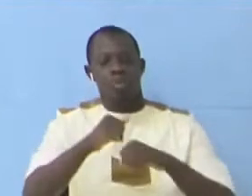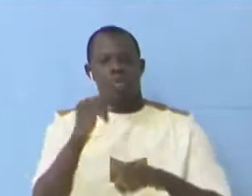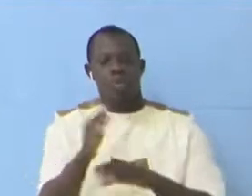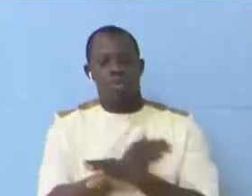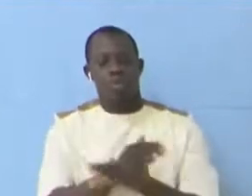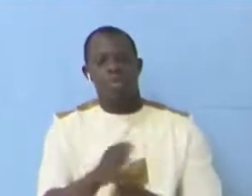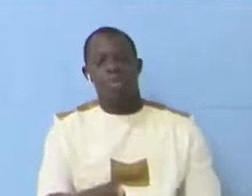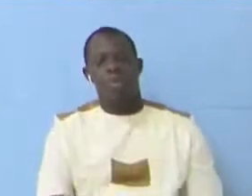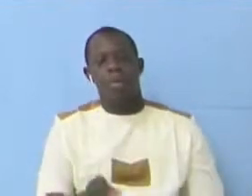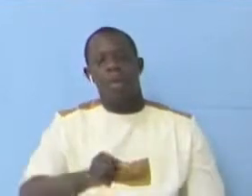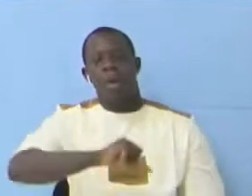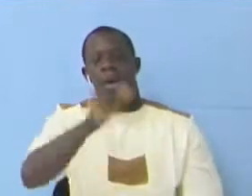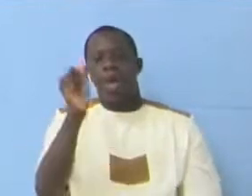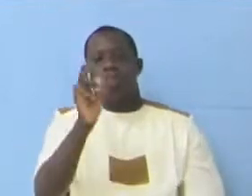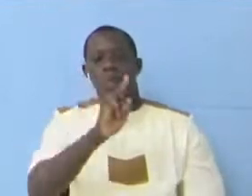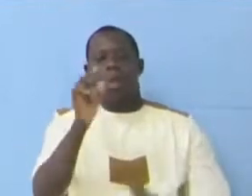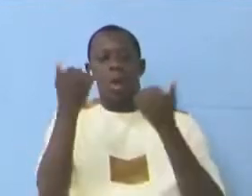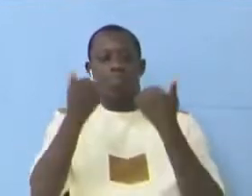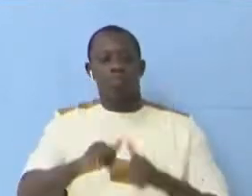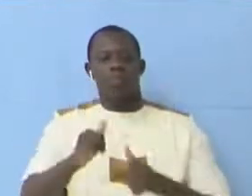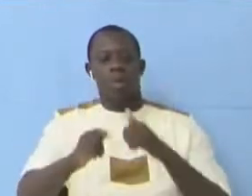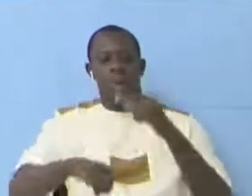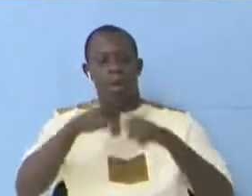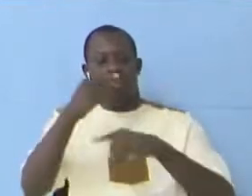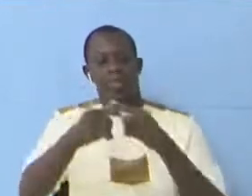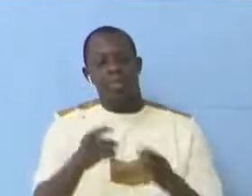And then what happened afterwards?